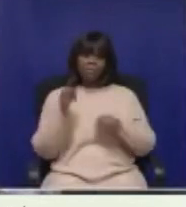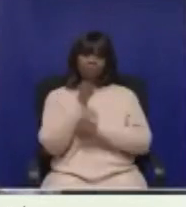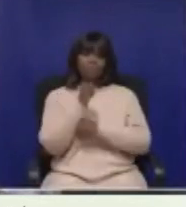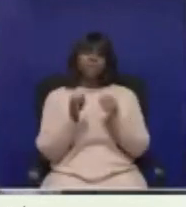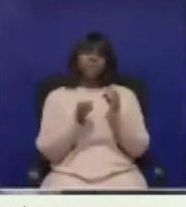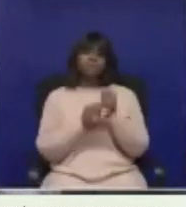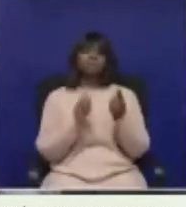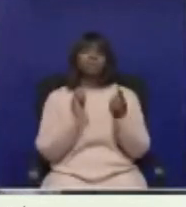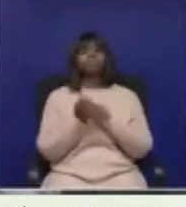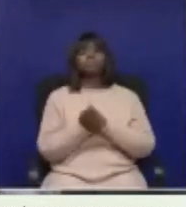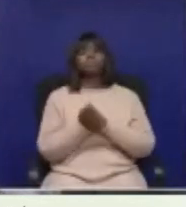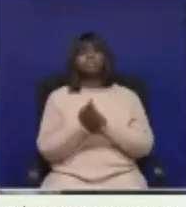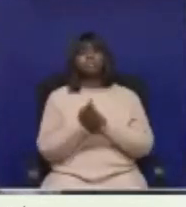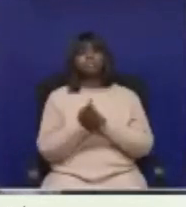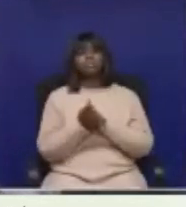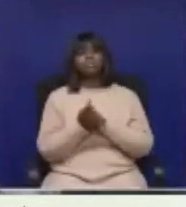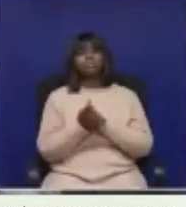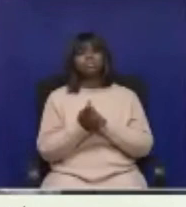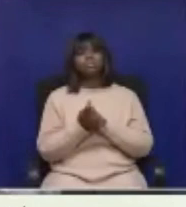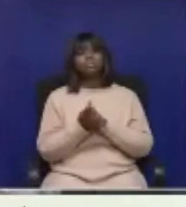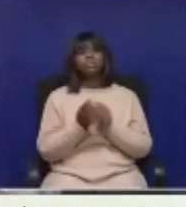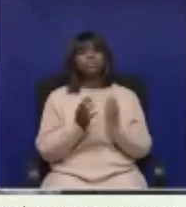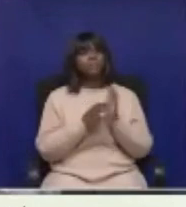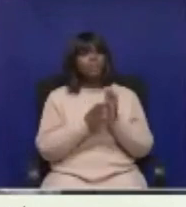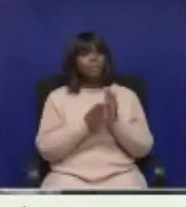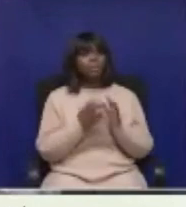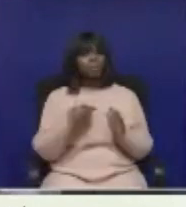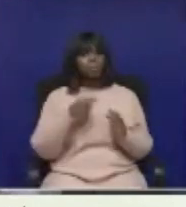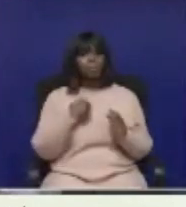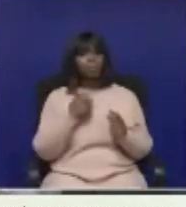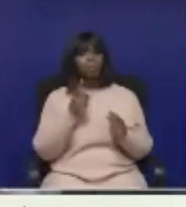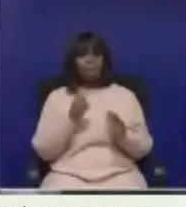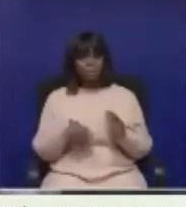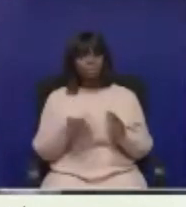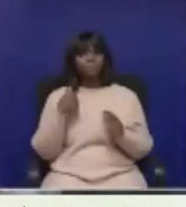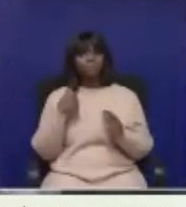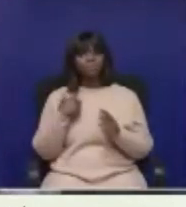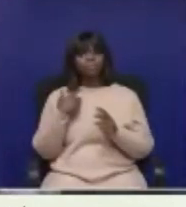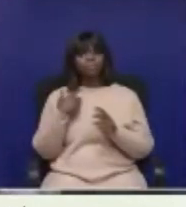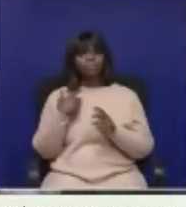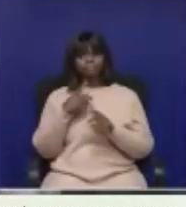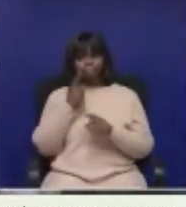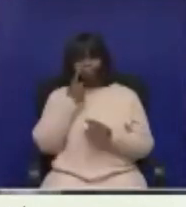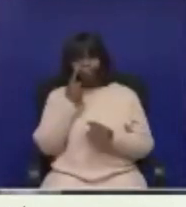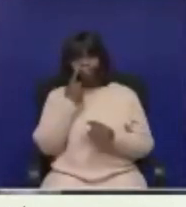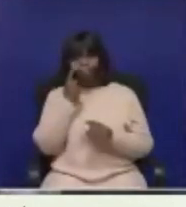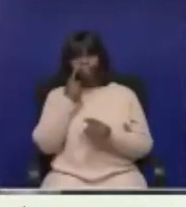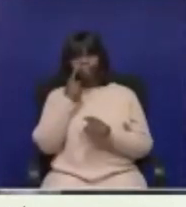to finish the reform of the road accident fund.